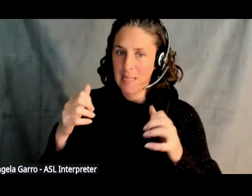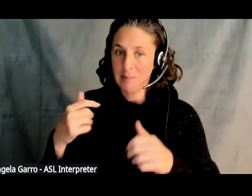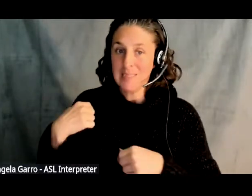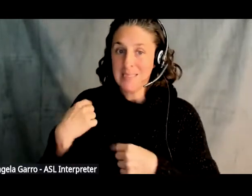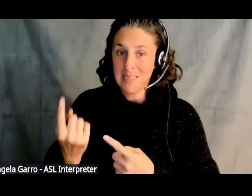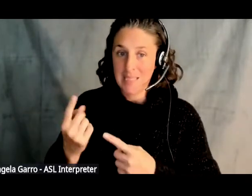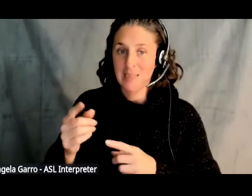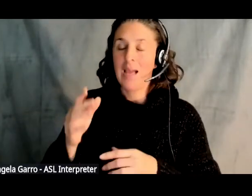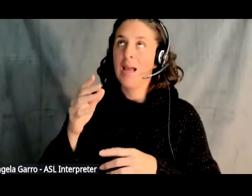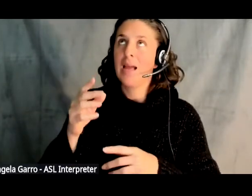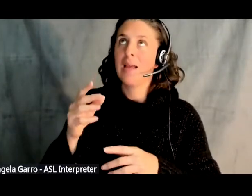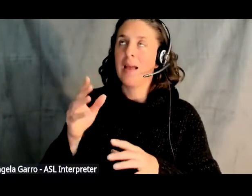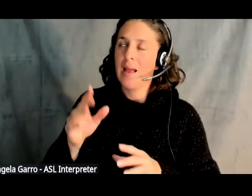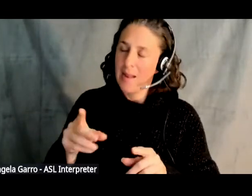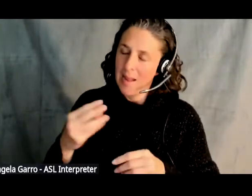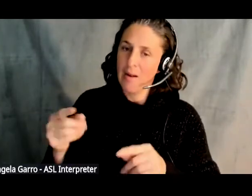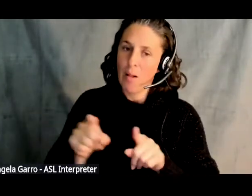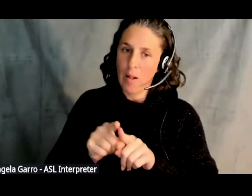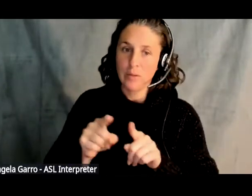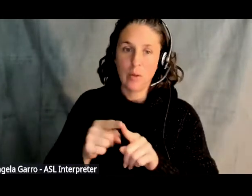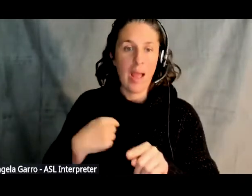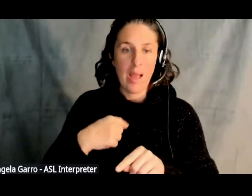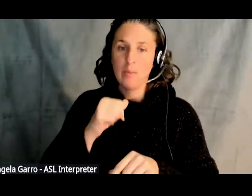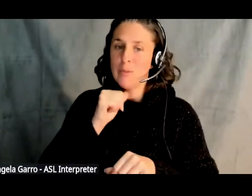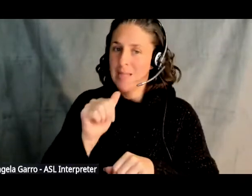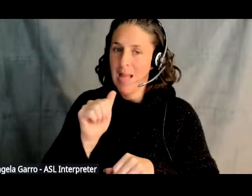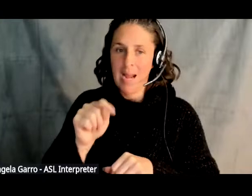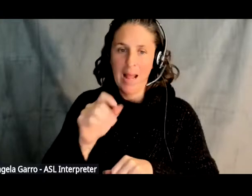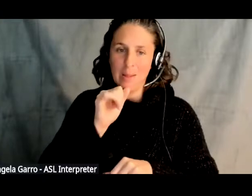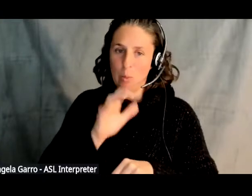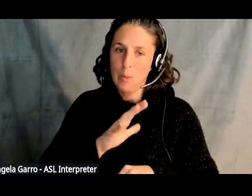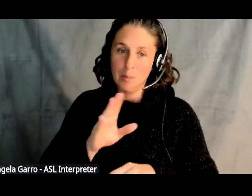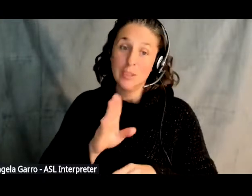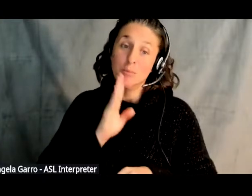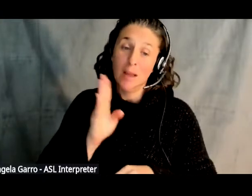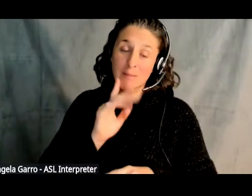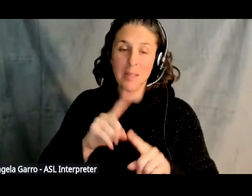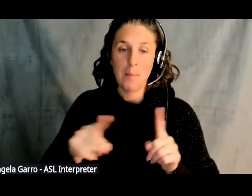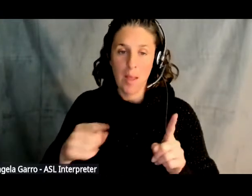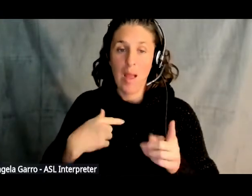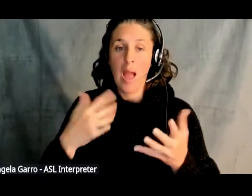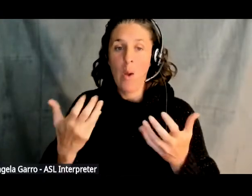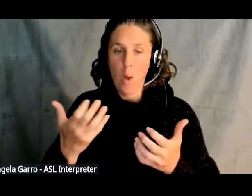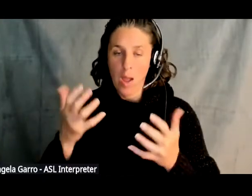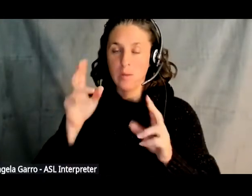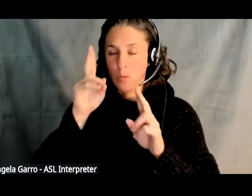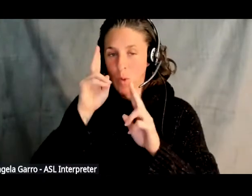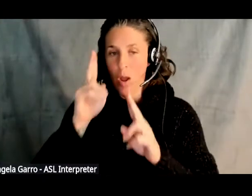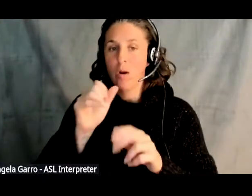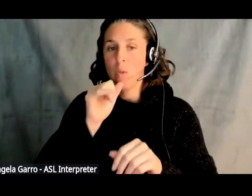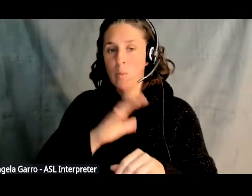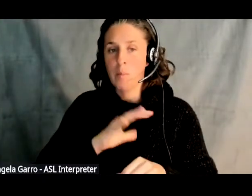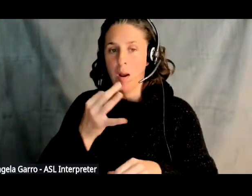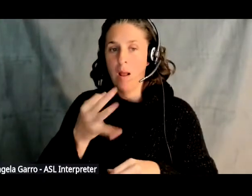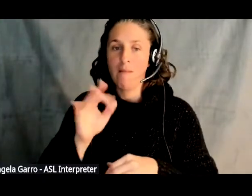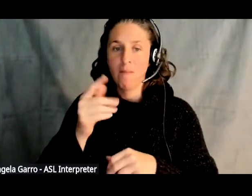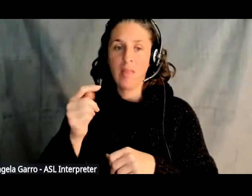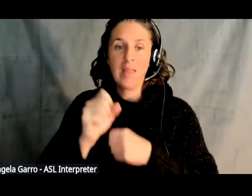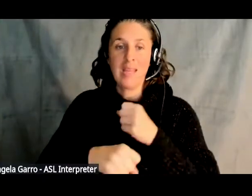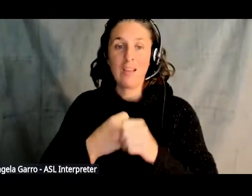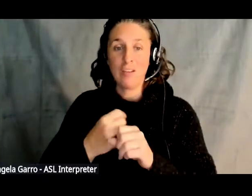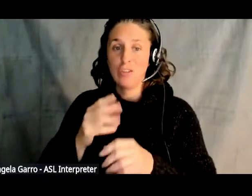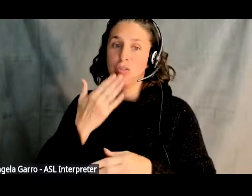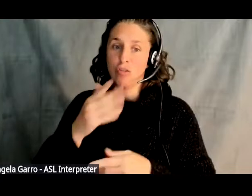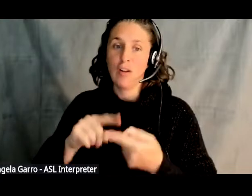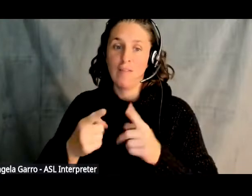And also, I was not at the women's breakfast, but I want to honor the woman of the year, who's a very good friend of mine, Donna